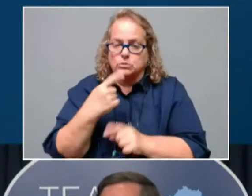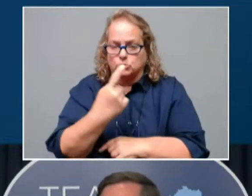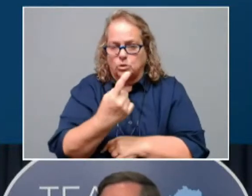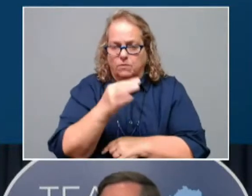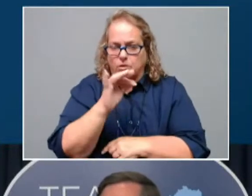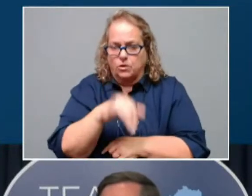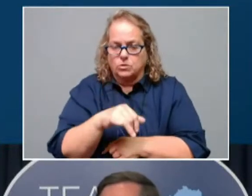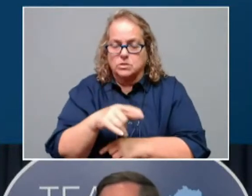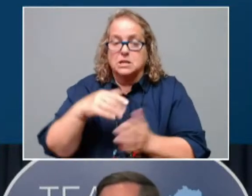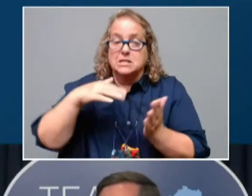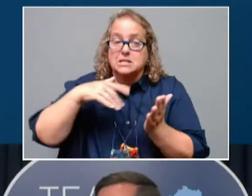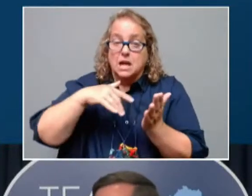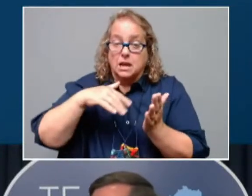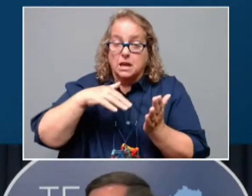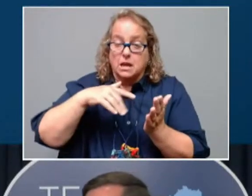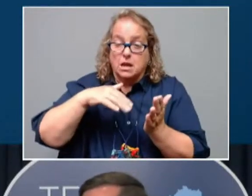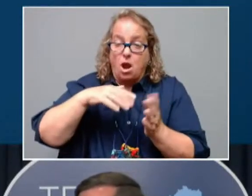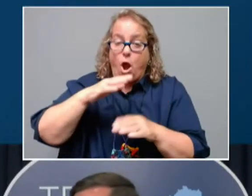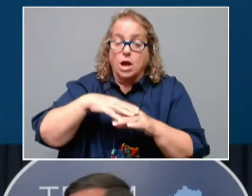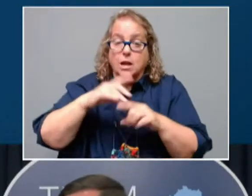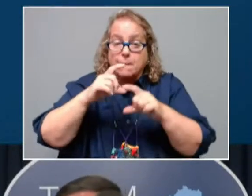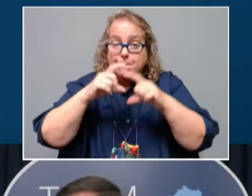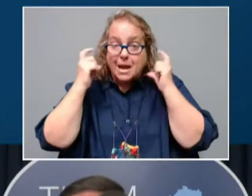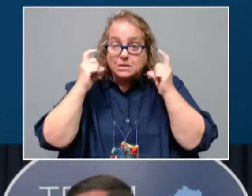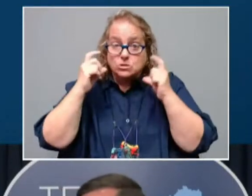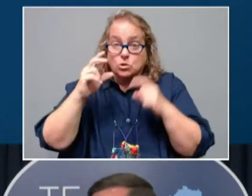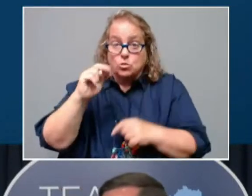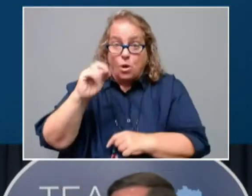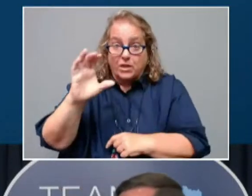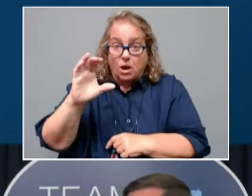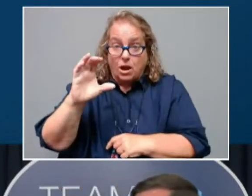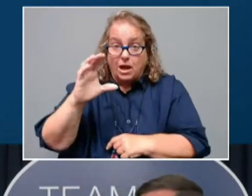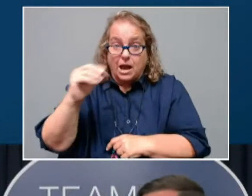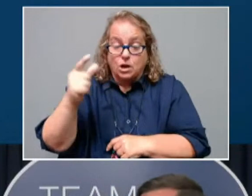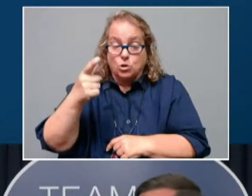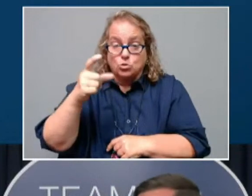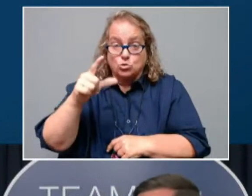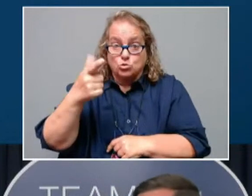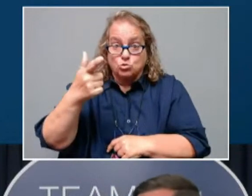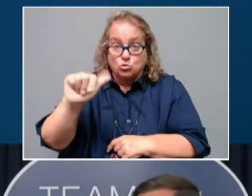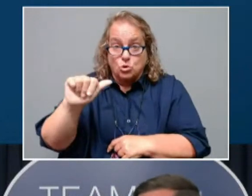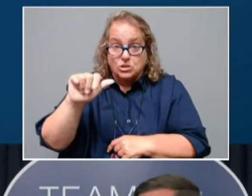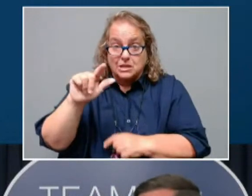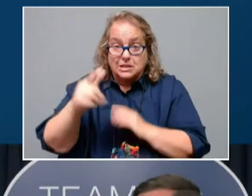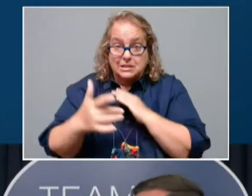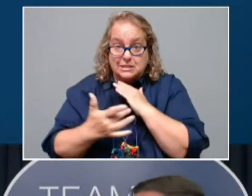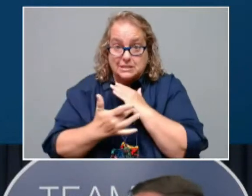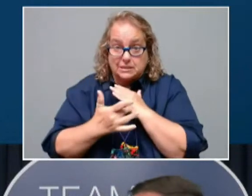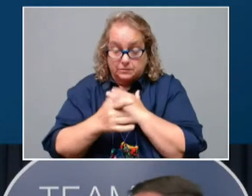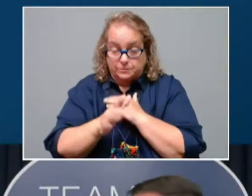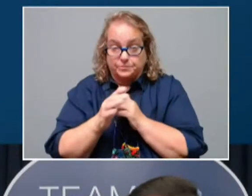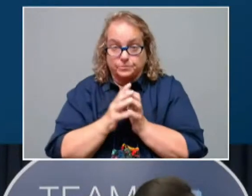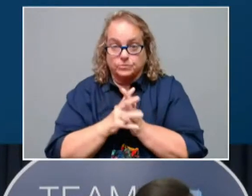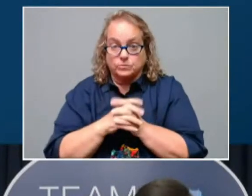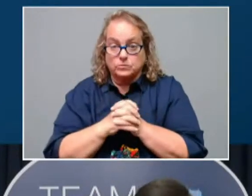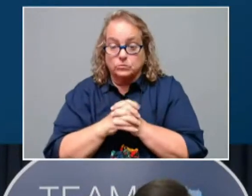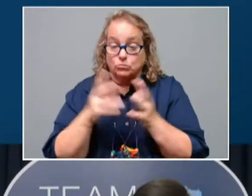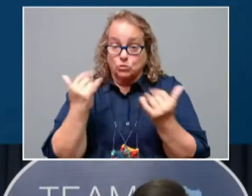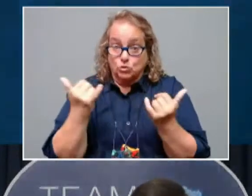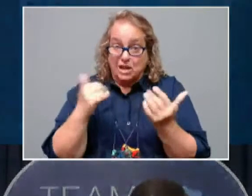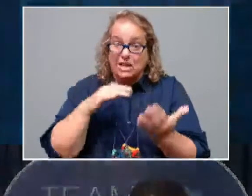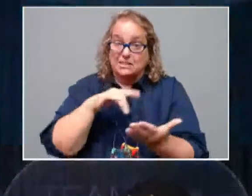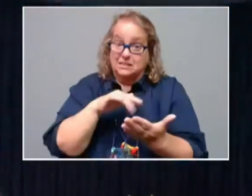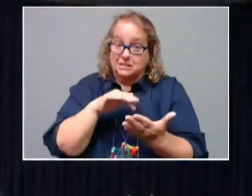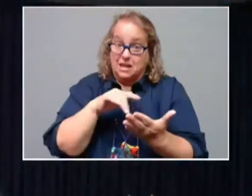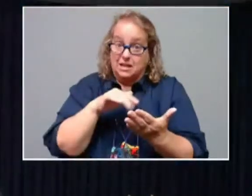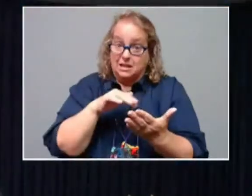on masking from North Carolina and Georgia Tech? Today, a study came out. We'd had a couple